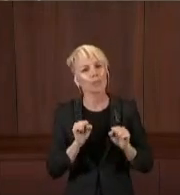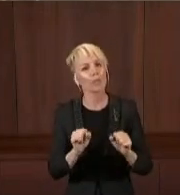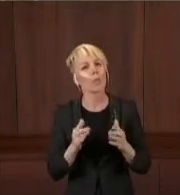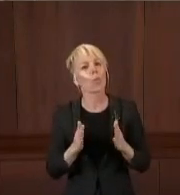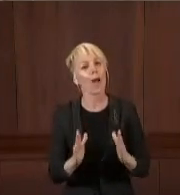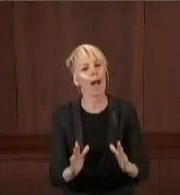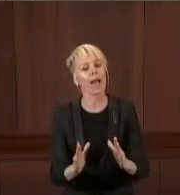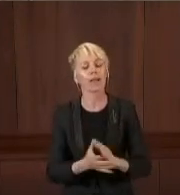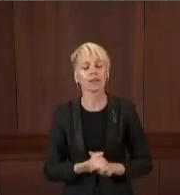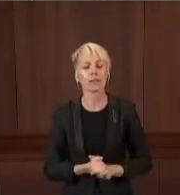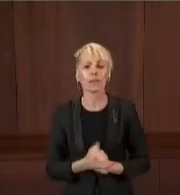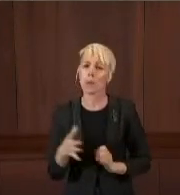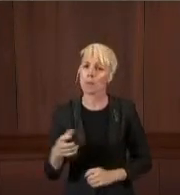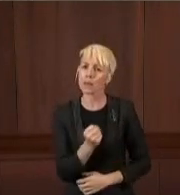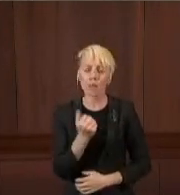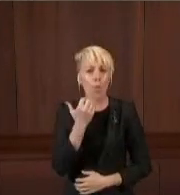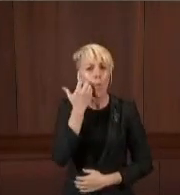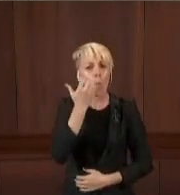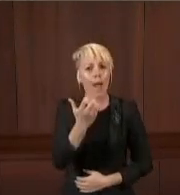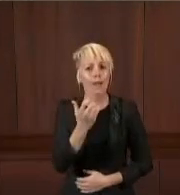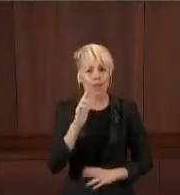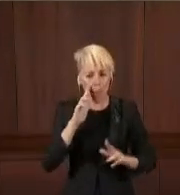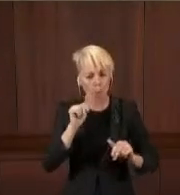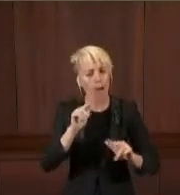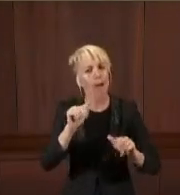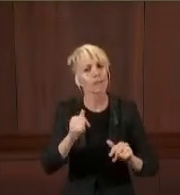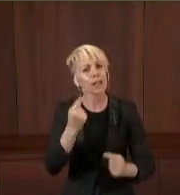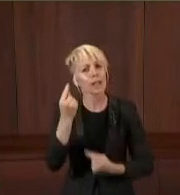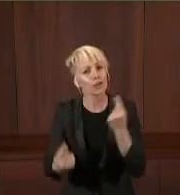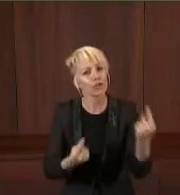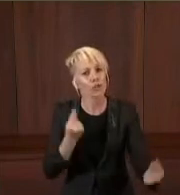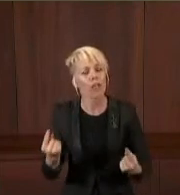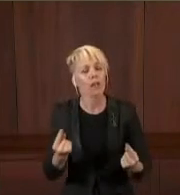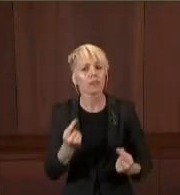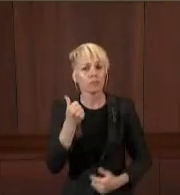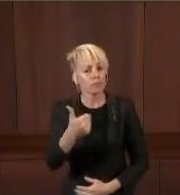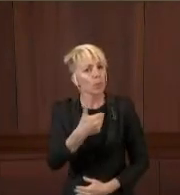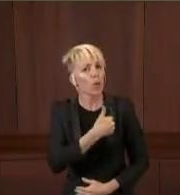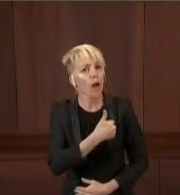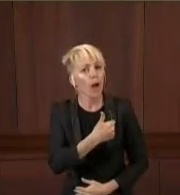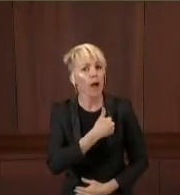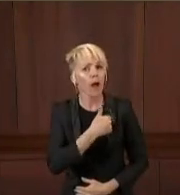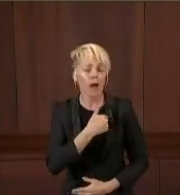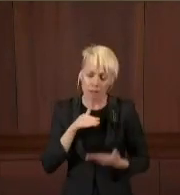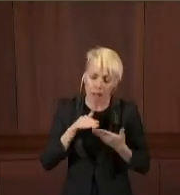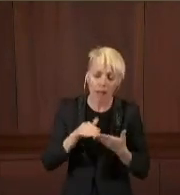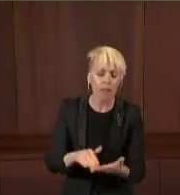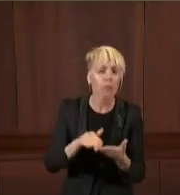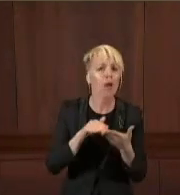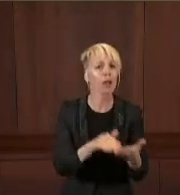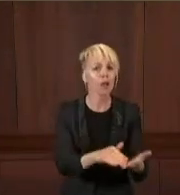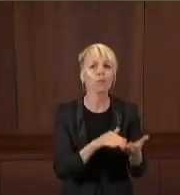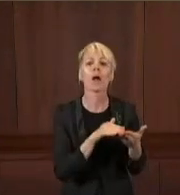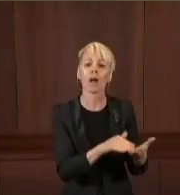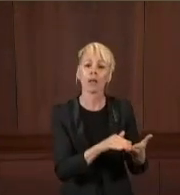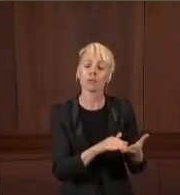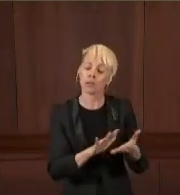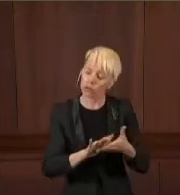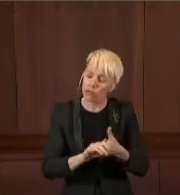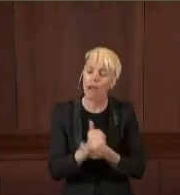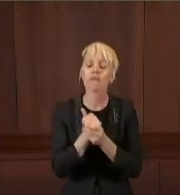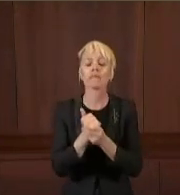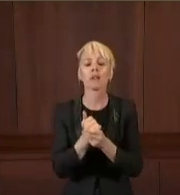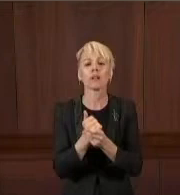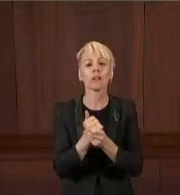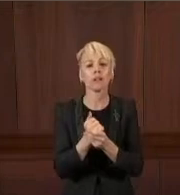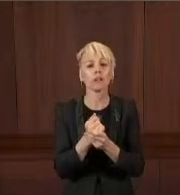Let us always be like that. Let us all continue to be compassionate and generous and grateful to